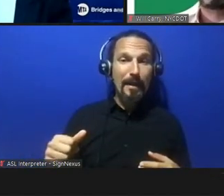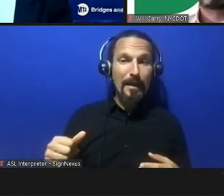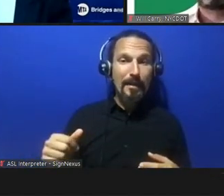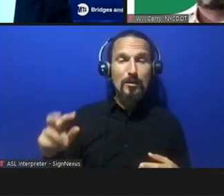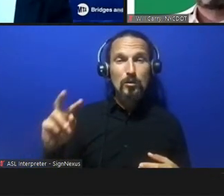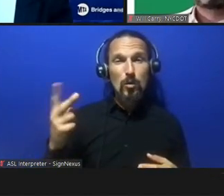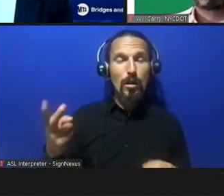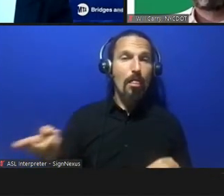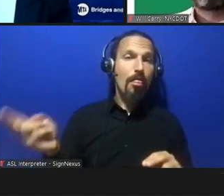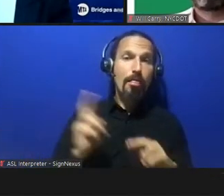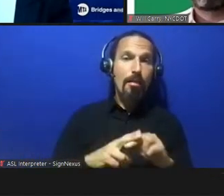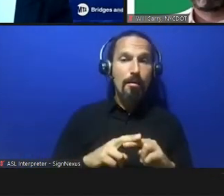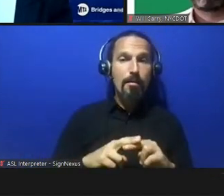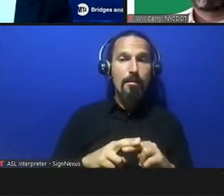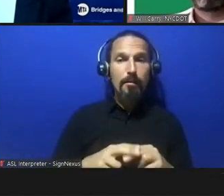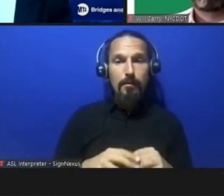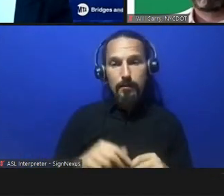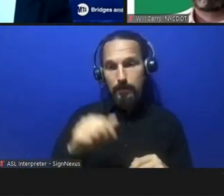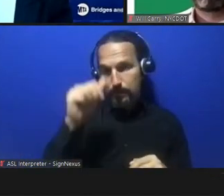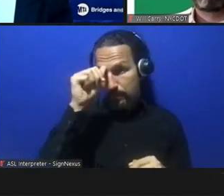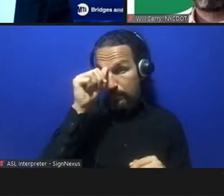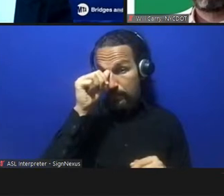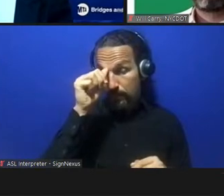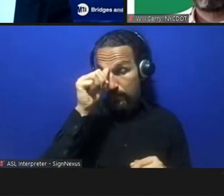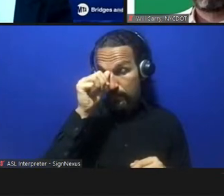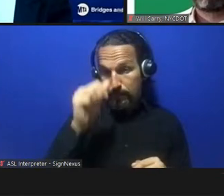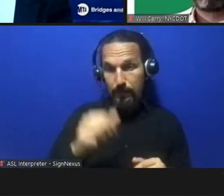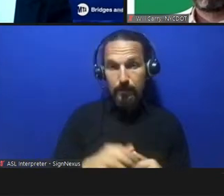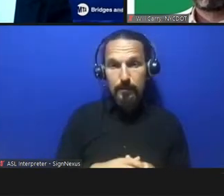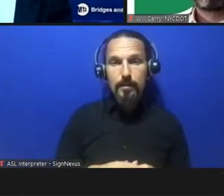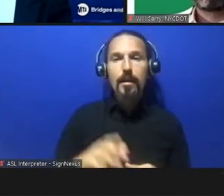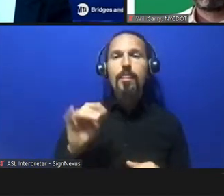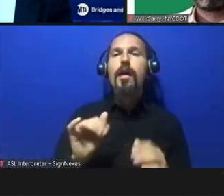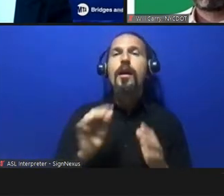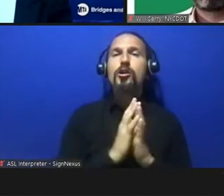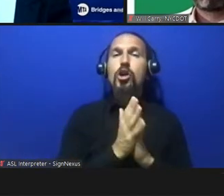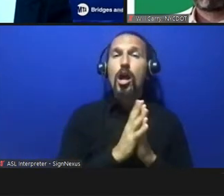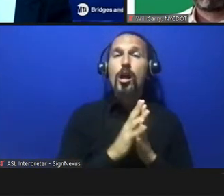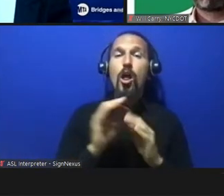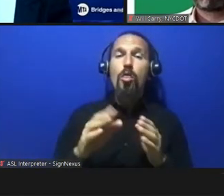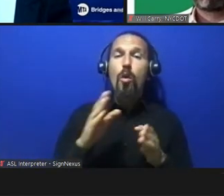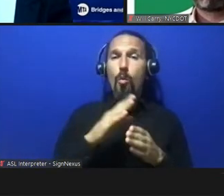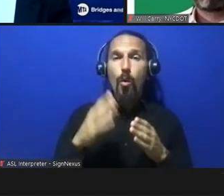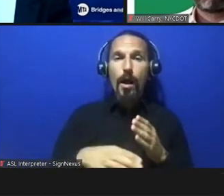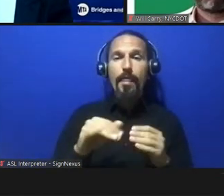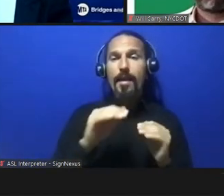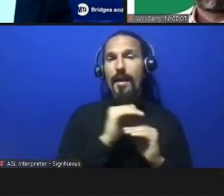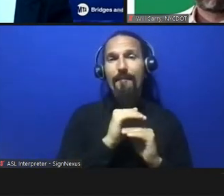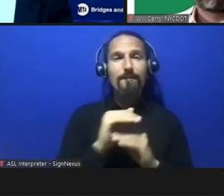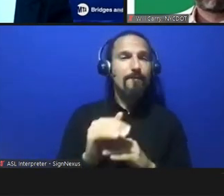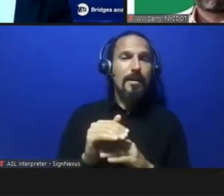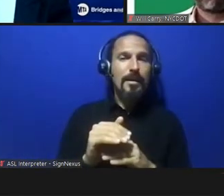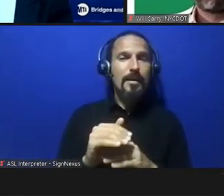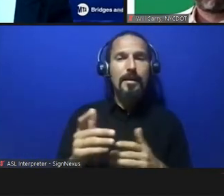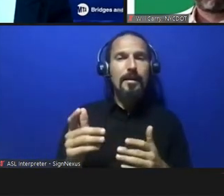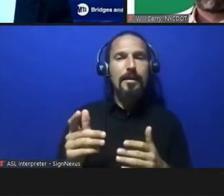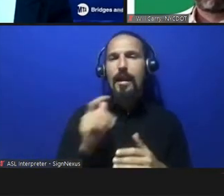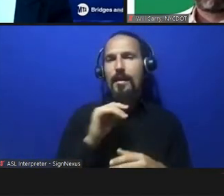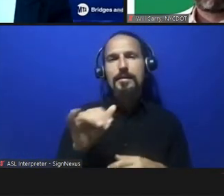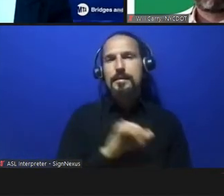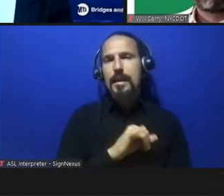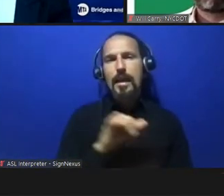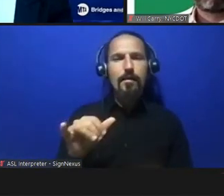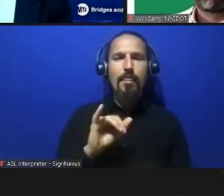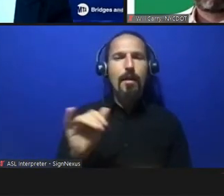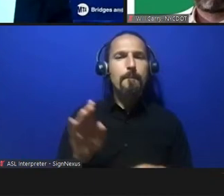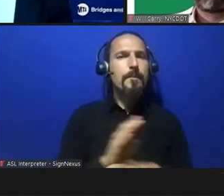difference that there the congestion on the weekends and at the evenings is just not at the same level as